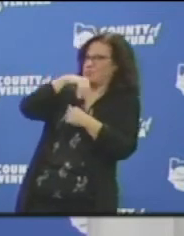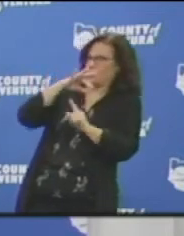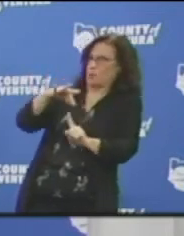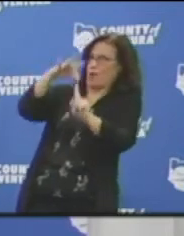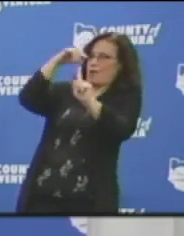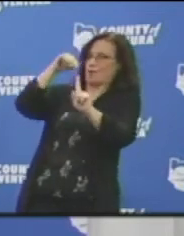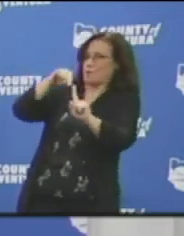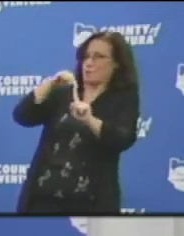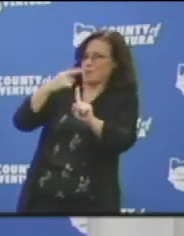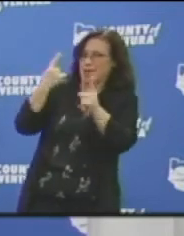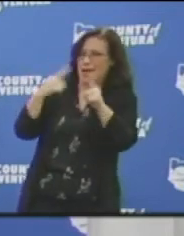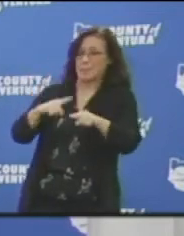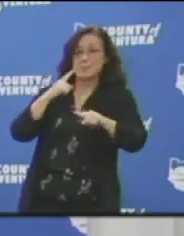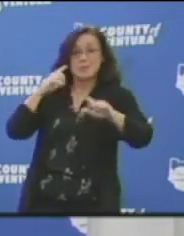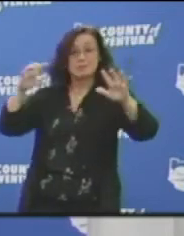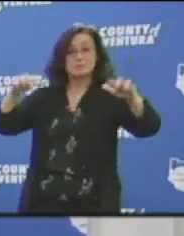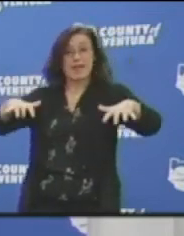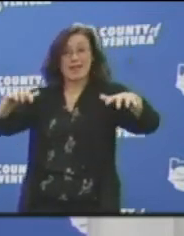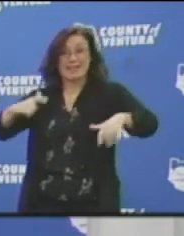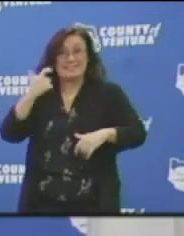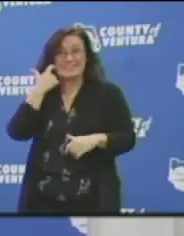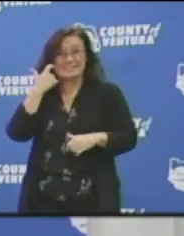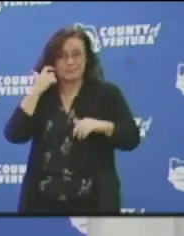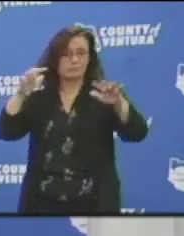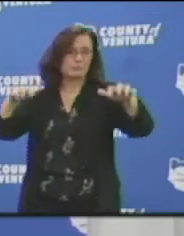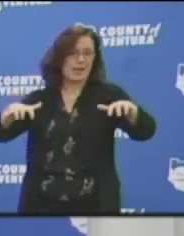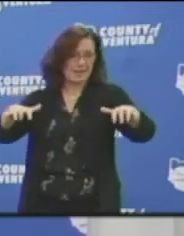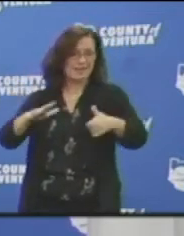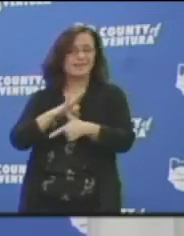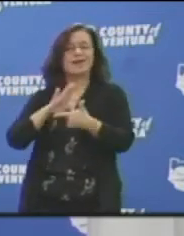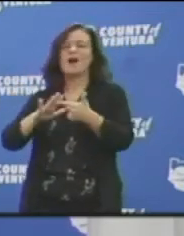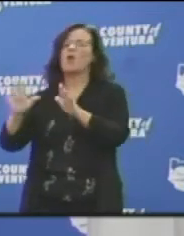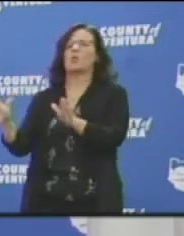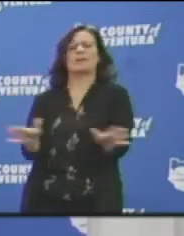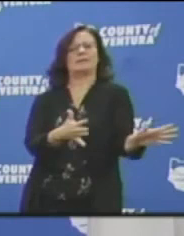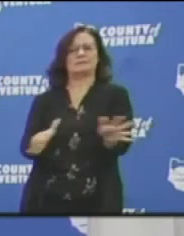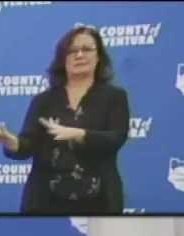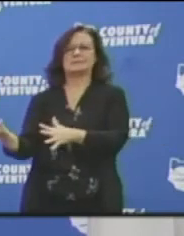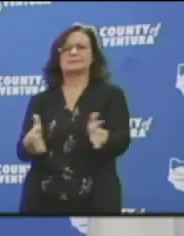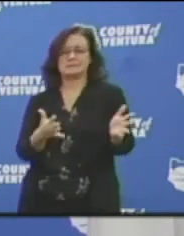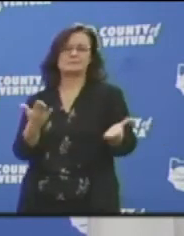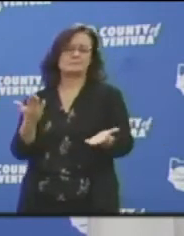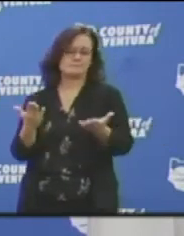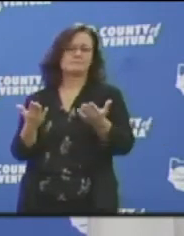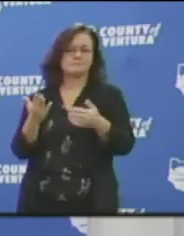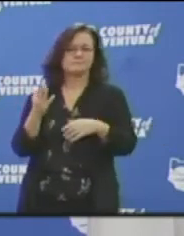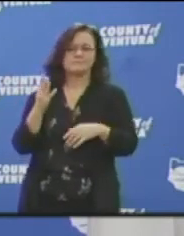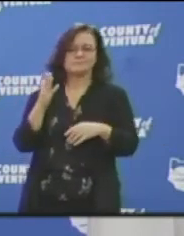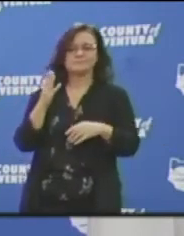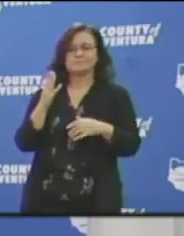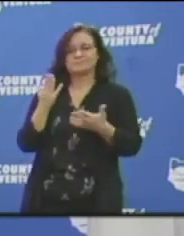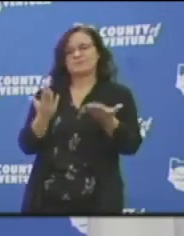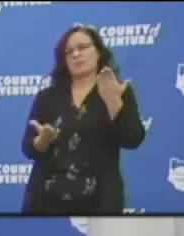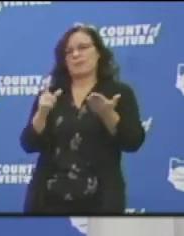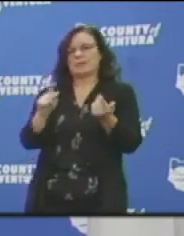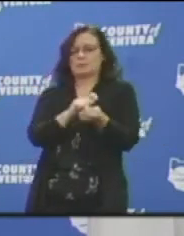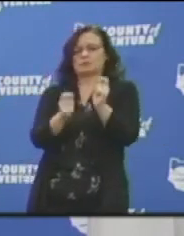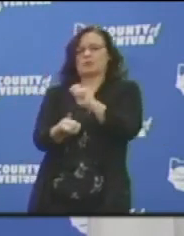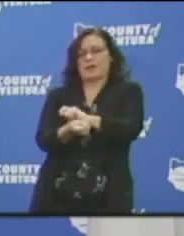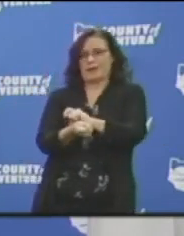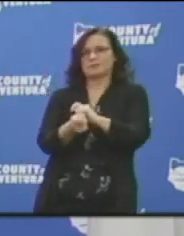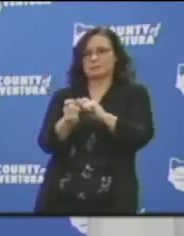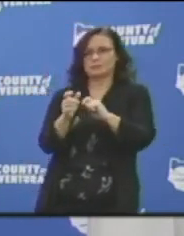California, but rain and wind, that we might have to alter the schedule of our